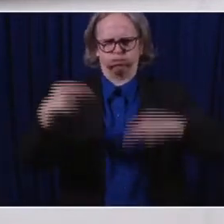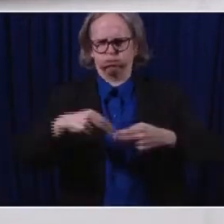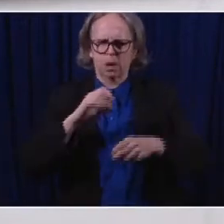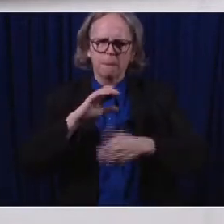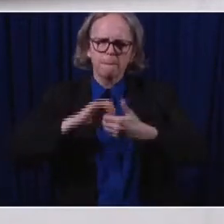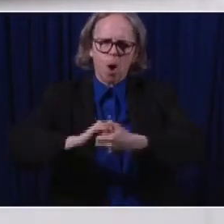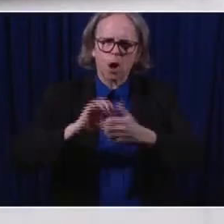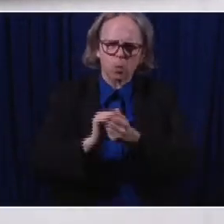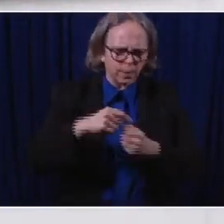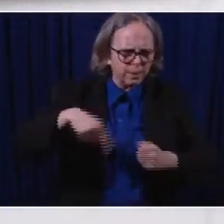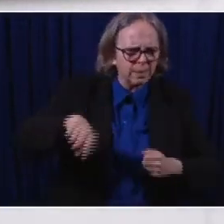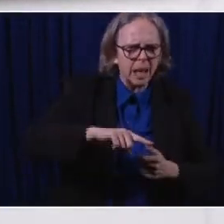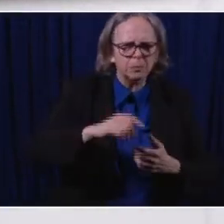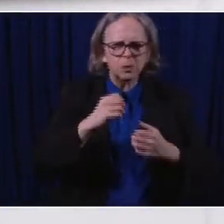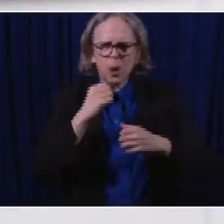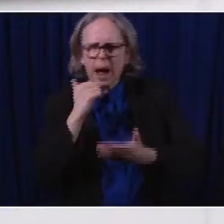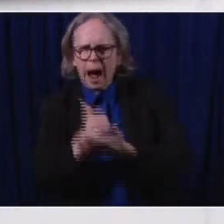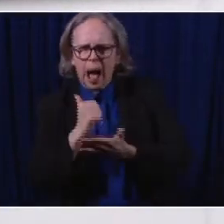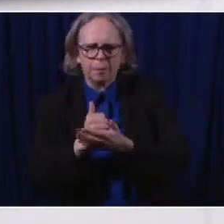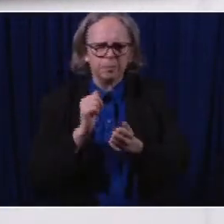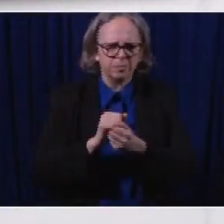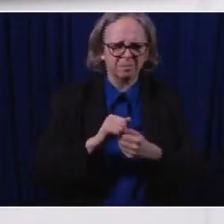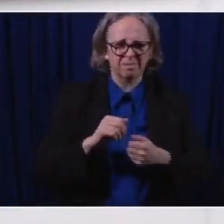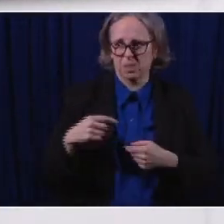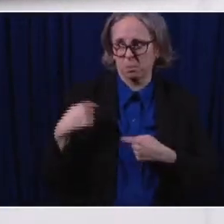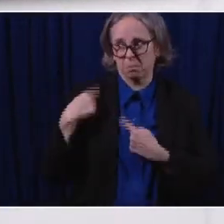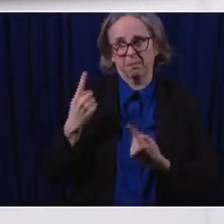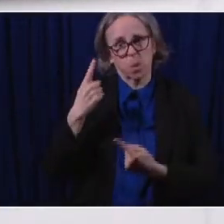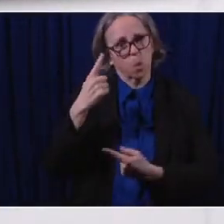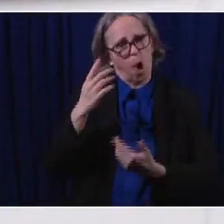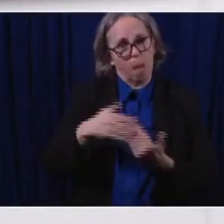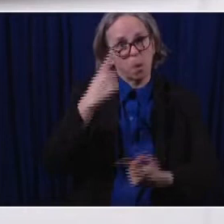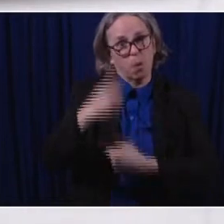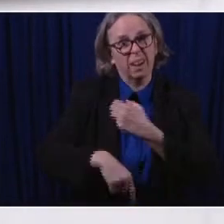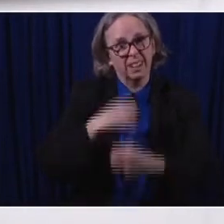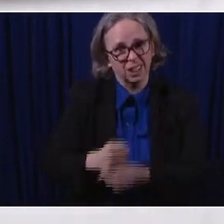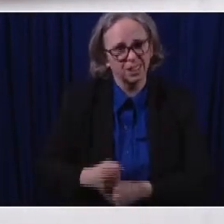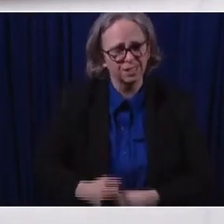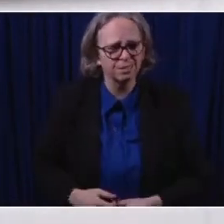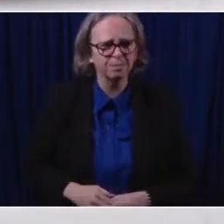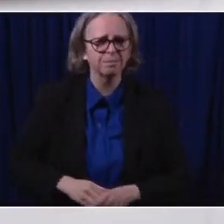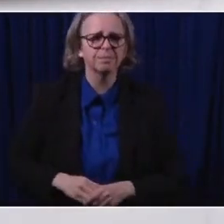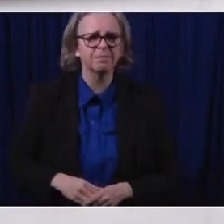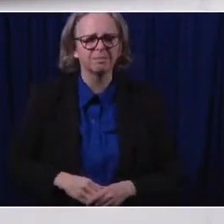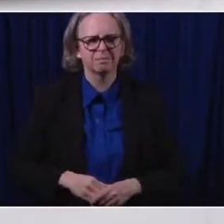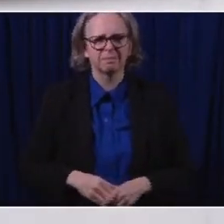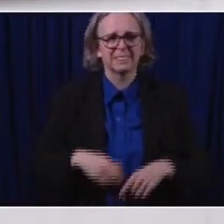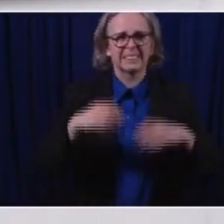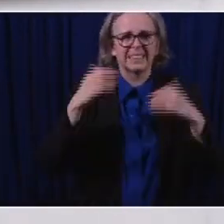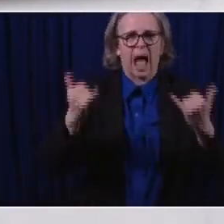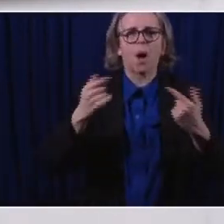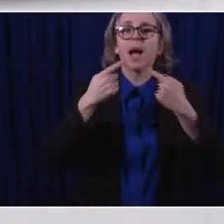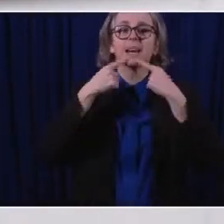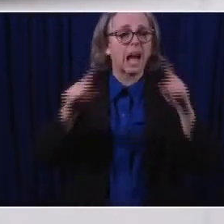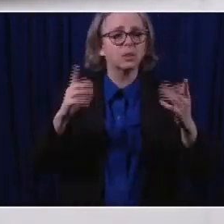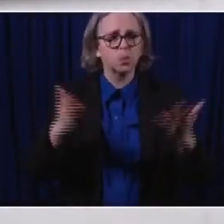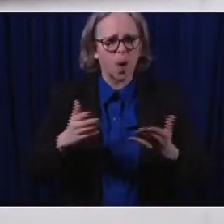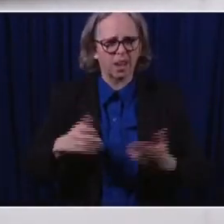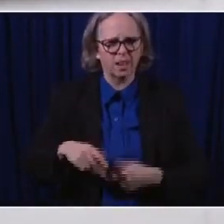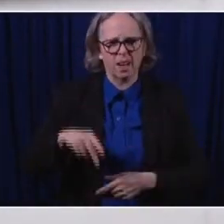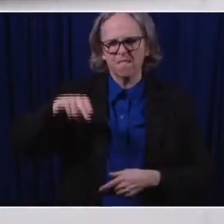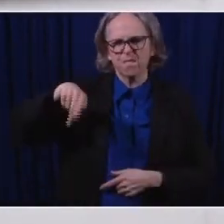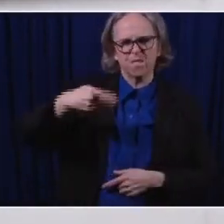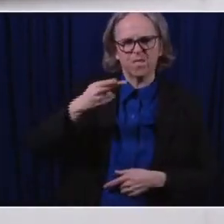project over the course of the last nearly year. And we're announcing that phase 1 is complete. We're done with this project.